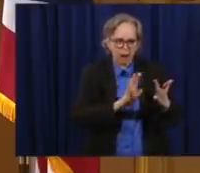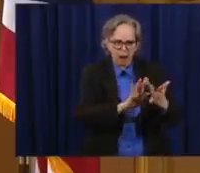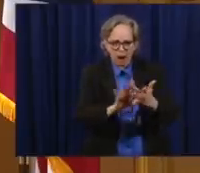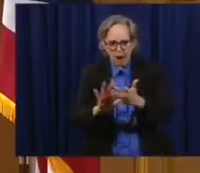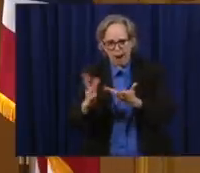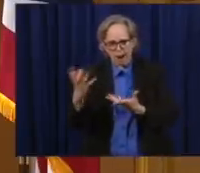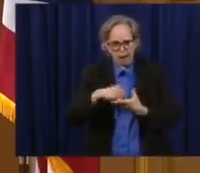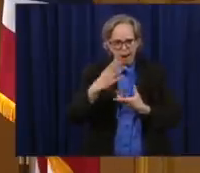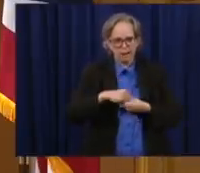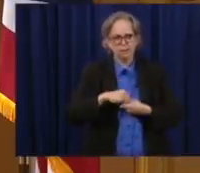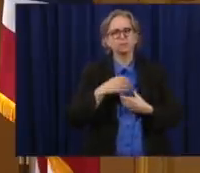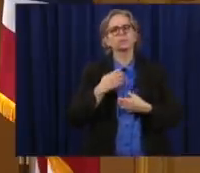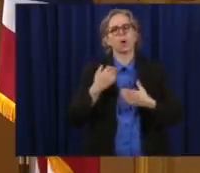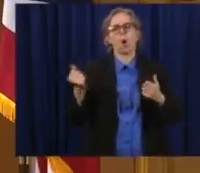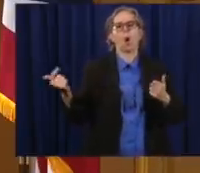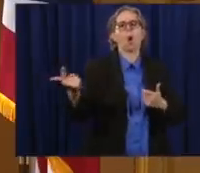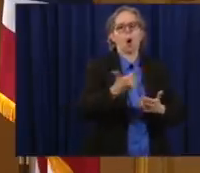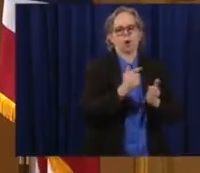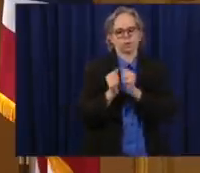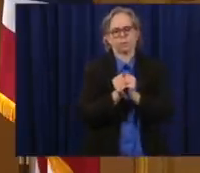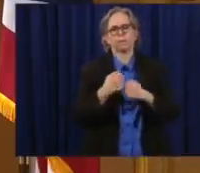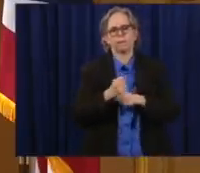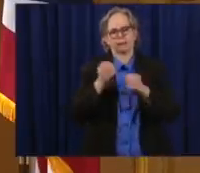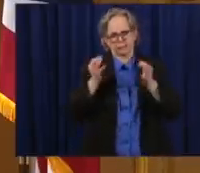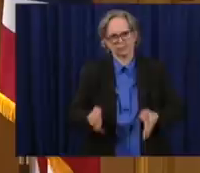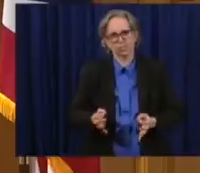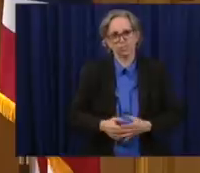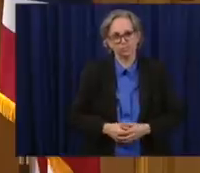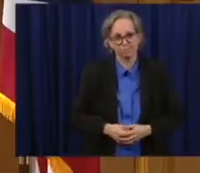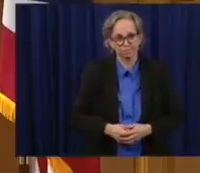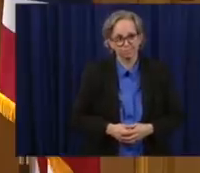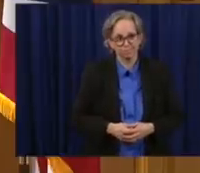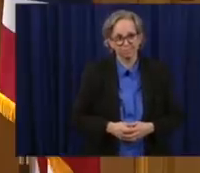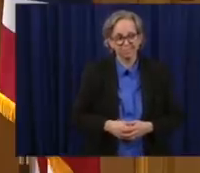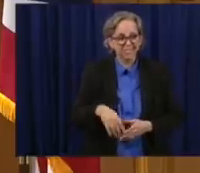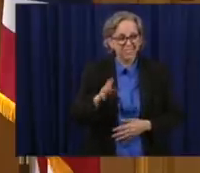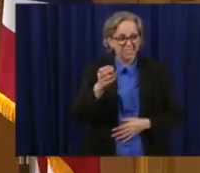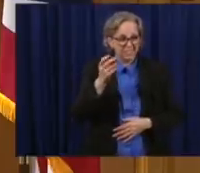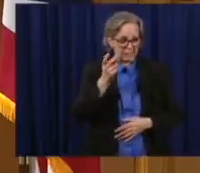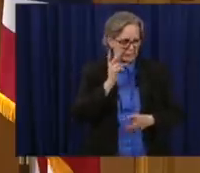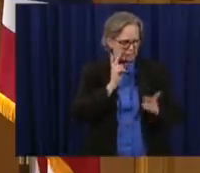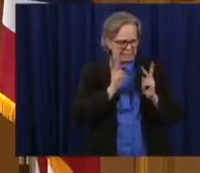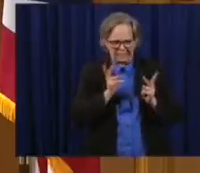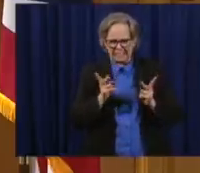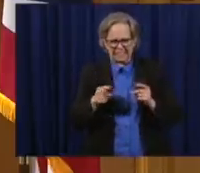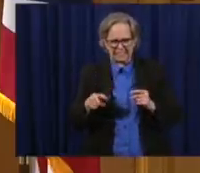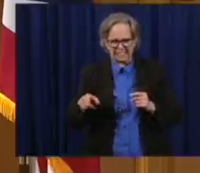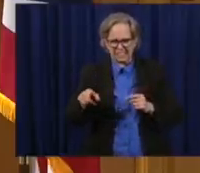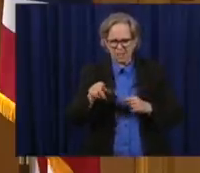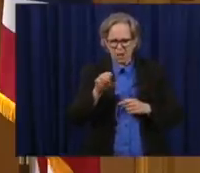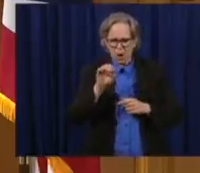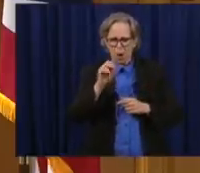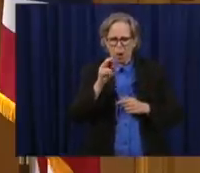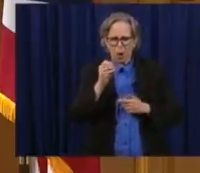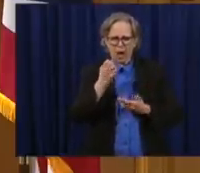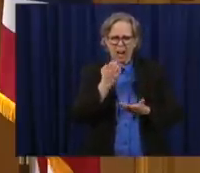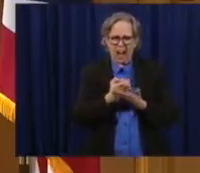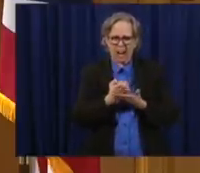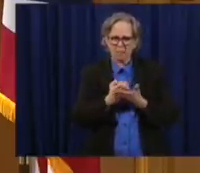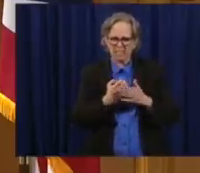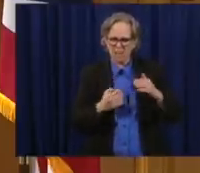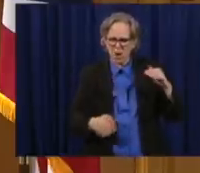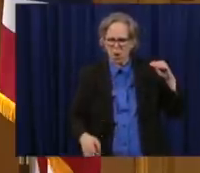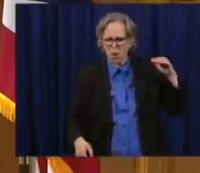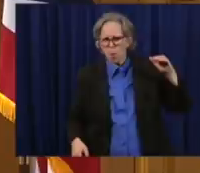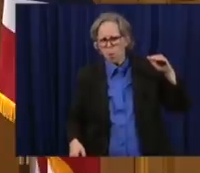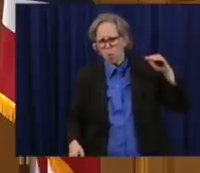so we're seeing Ohio's economy hurt, obviously, as economies throughout the country have been. And